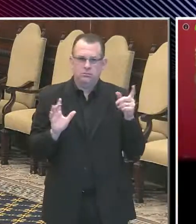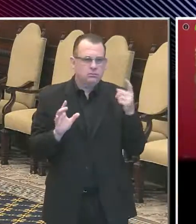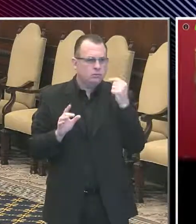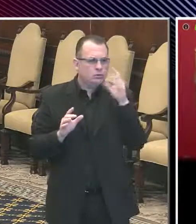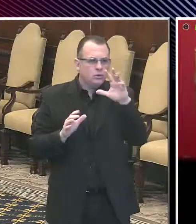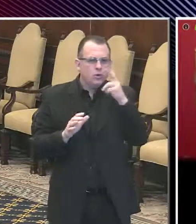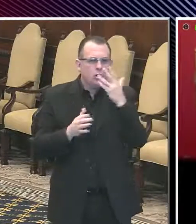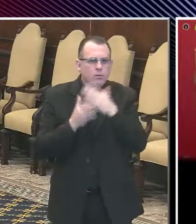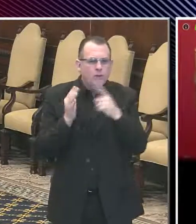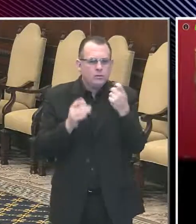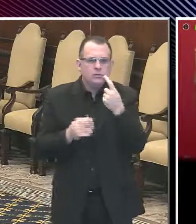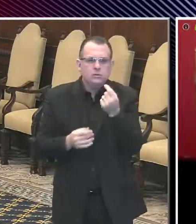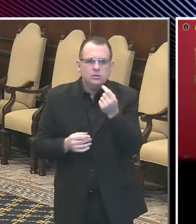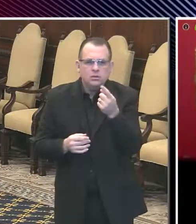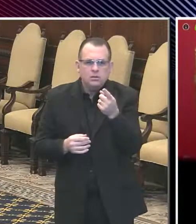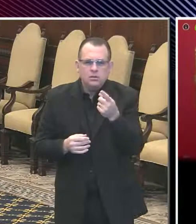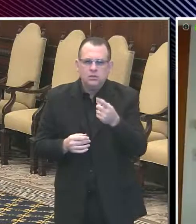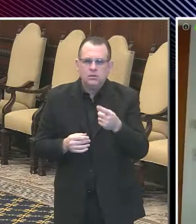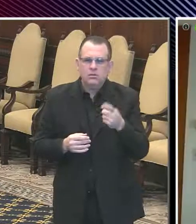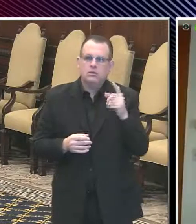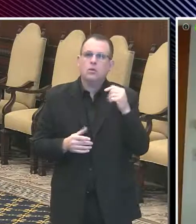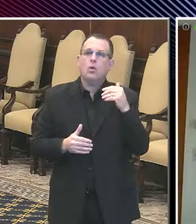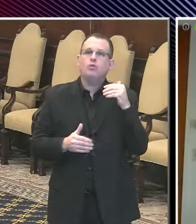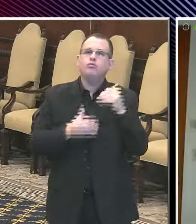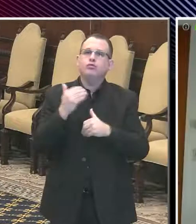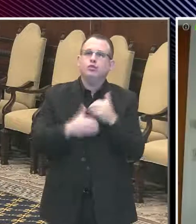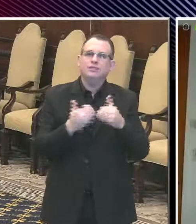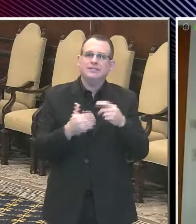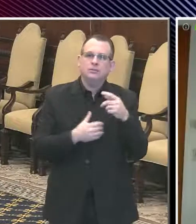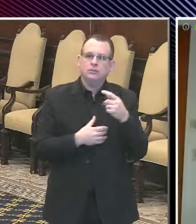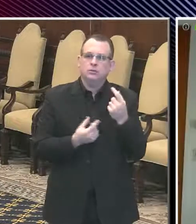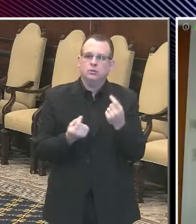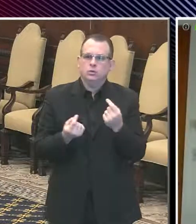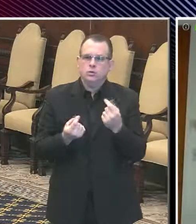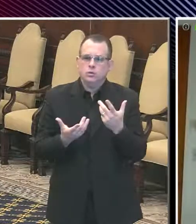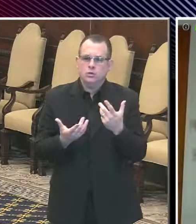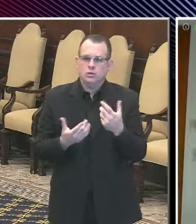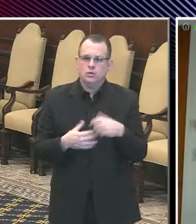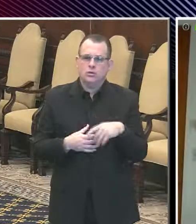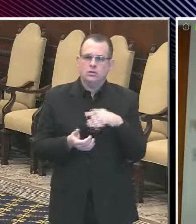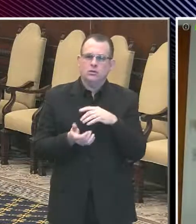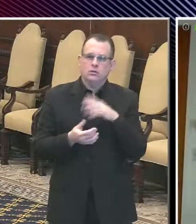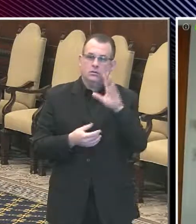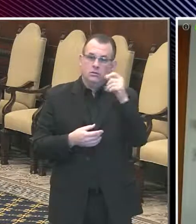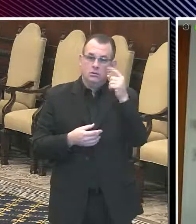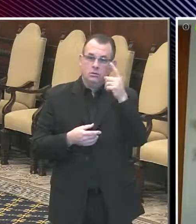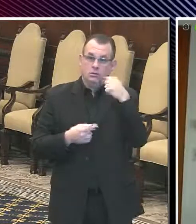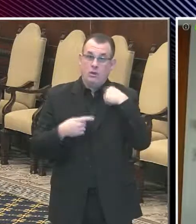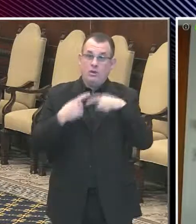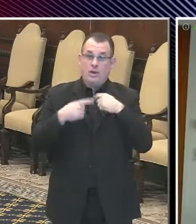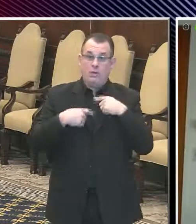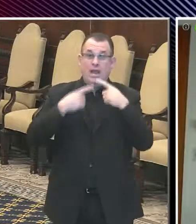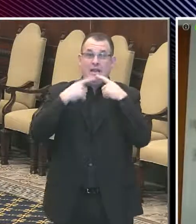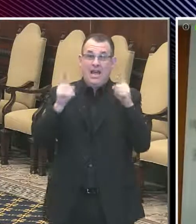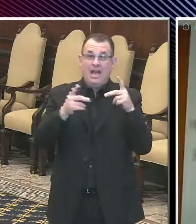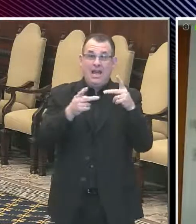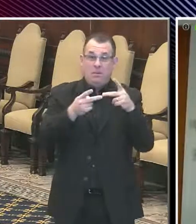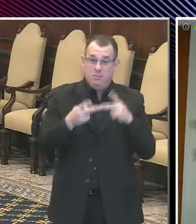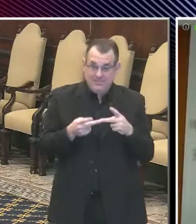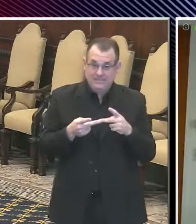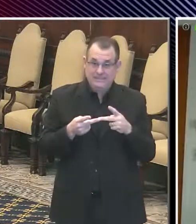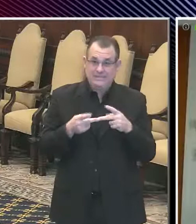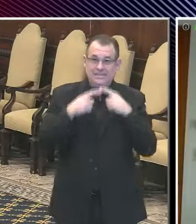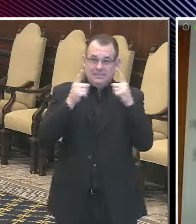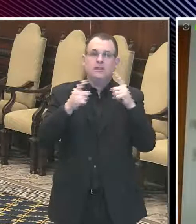the process? When we announce the sites, we'll announce the process. Probably there will be a phone number for people to call to make an appointment and go in there to